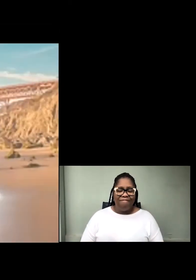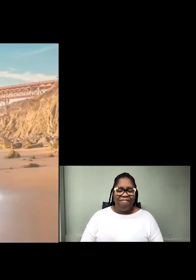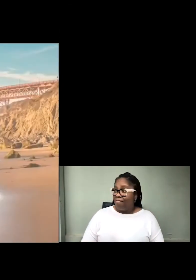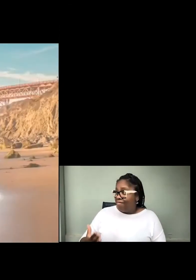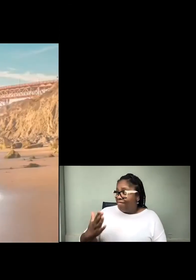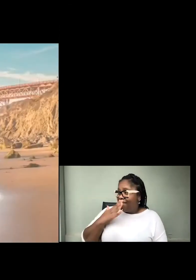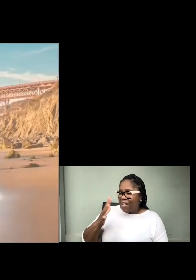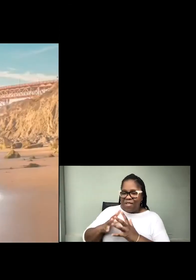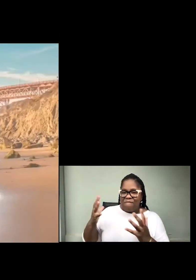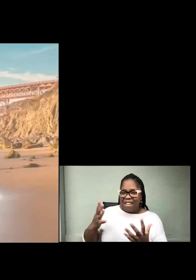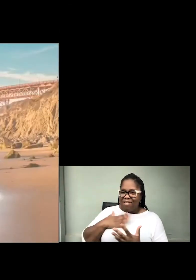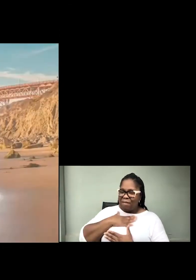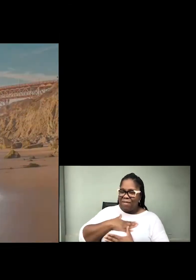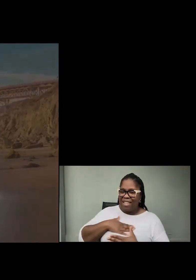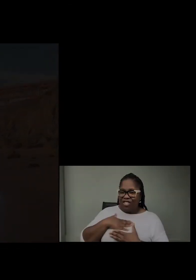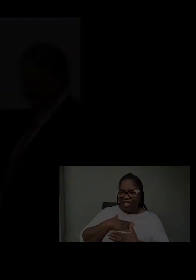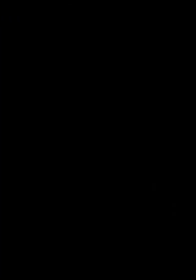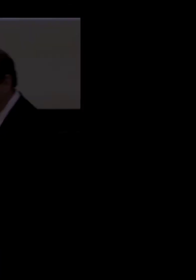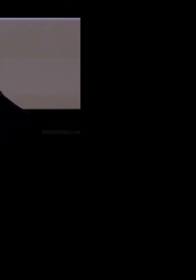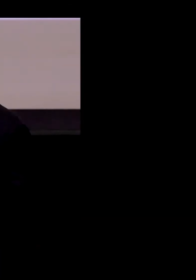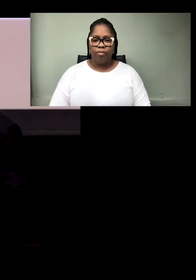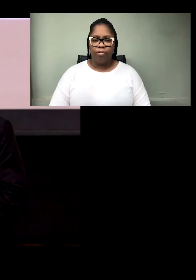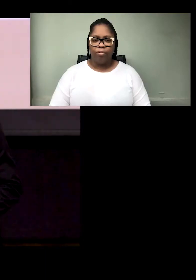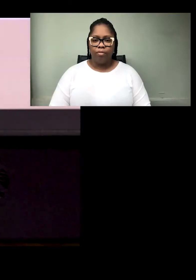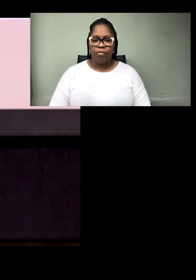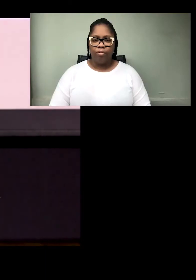Thank you very much. It was a pleasure.